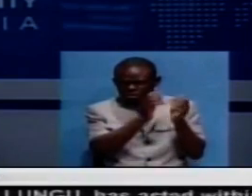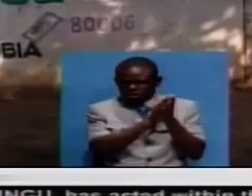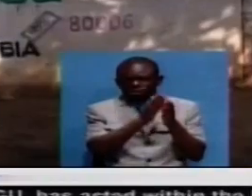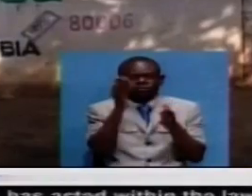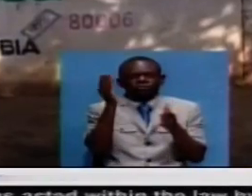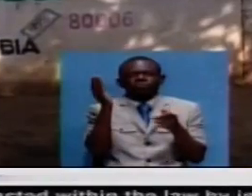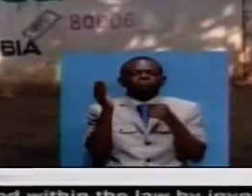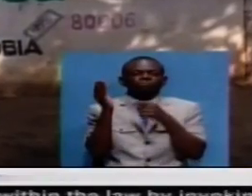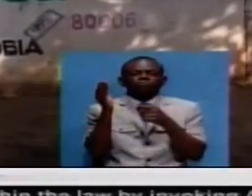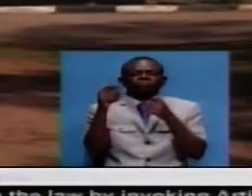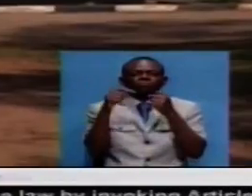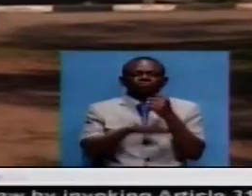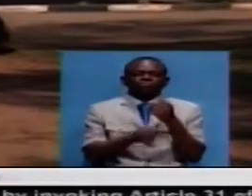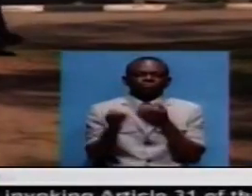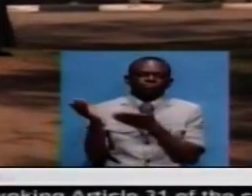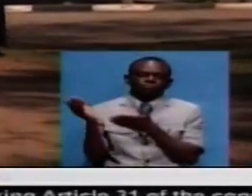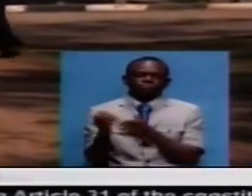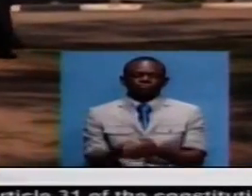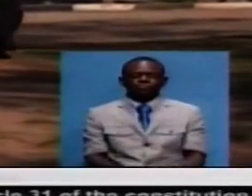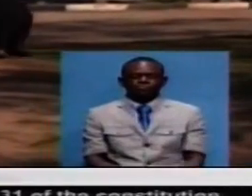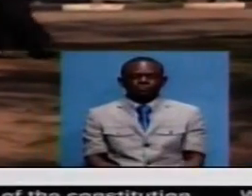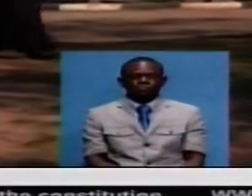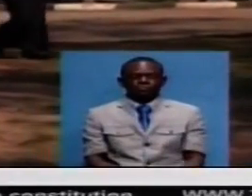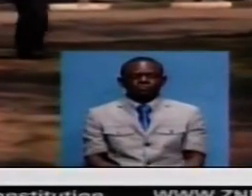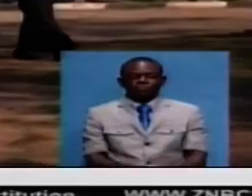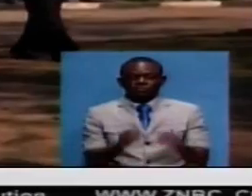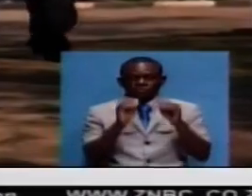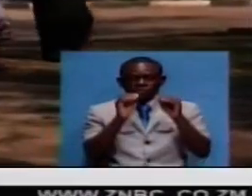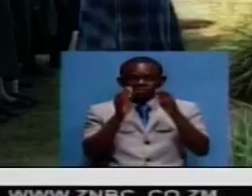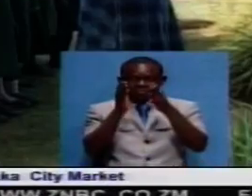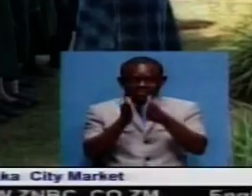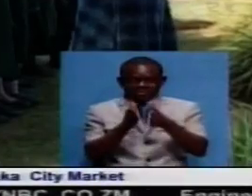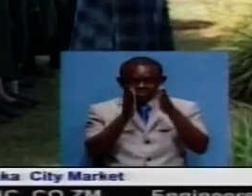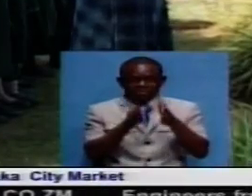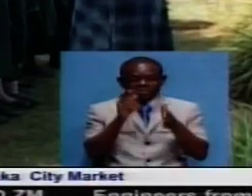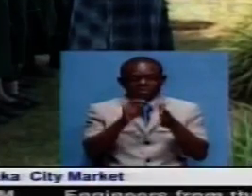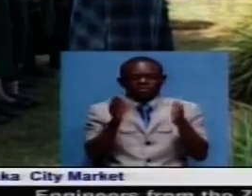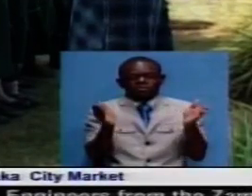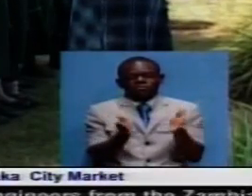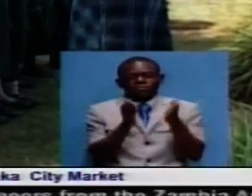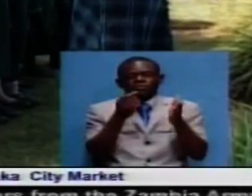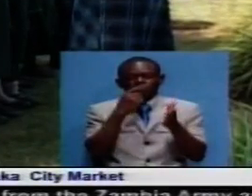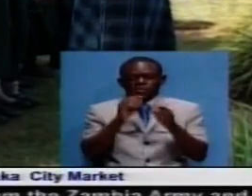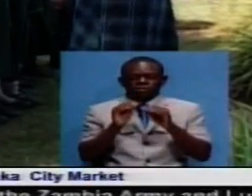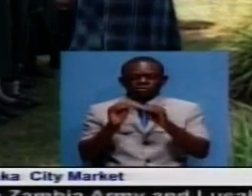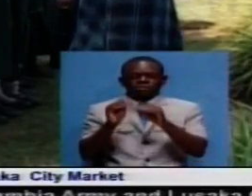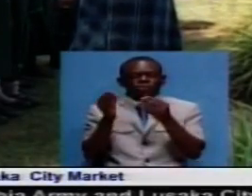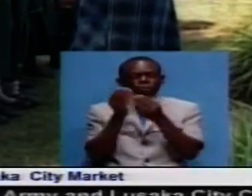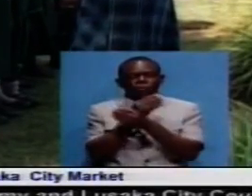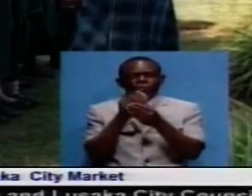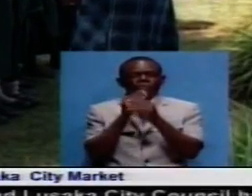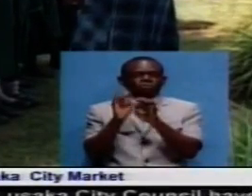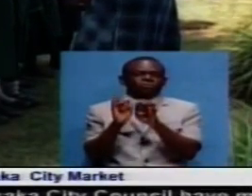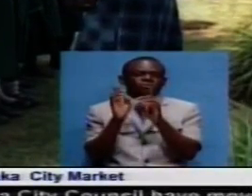On purpose to motivate teachers to ensure they deliver quality education to pupils. Basic Teachers Union of Zambia, Betu's